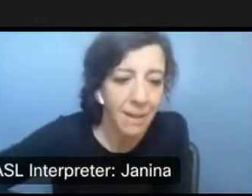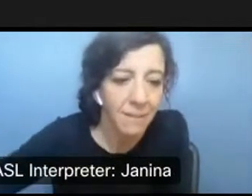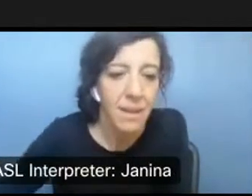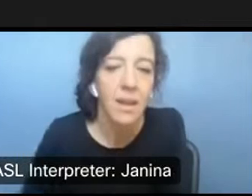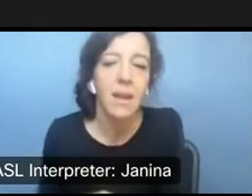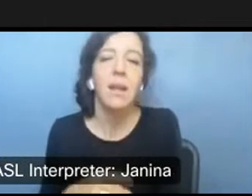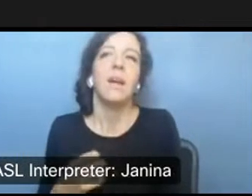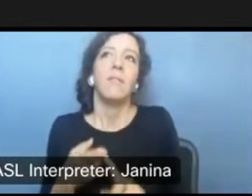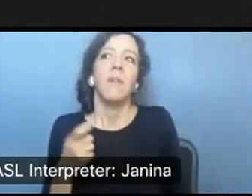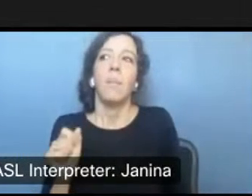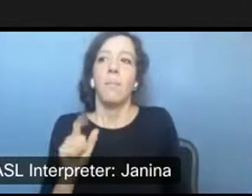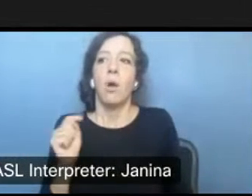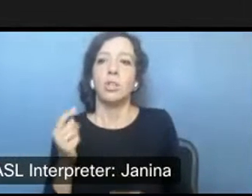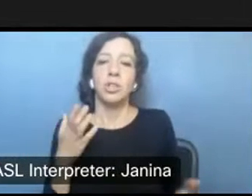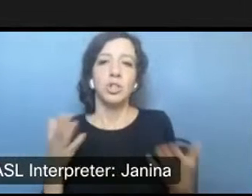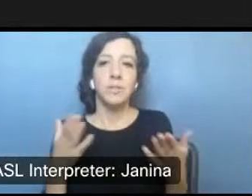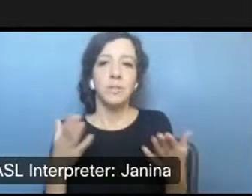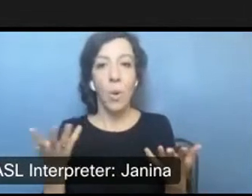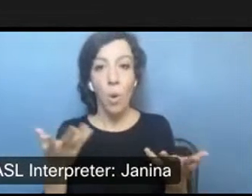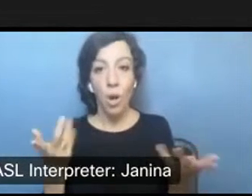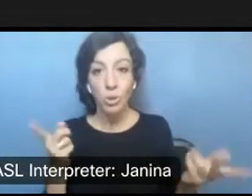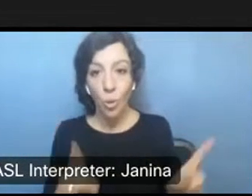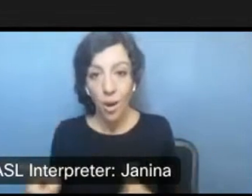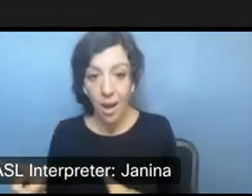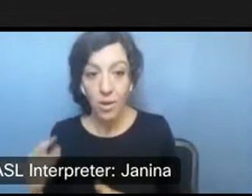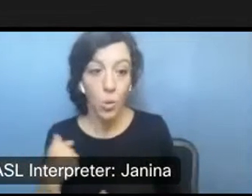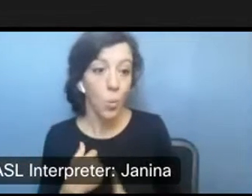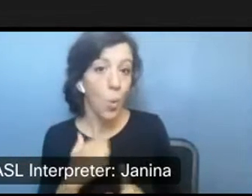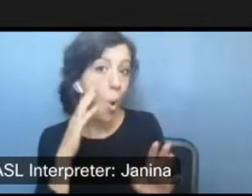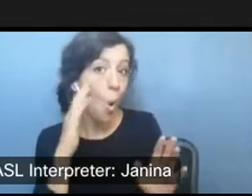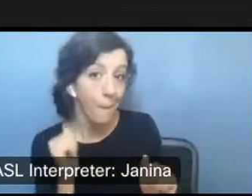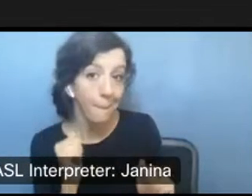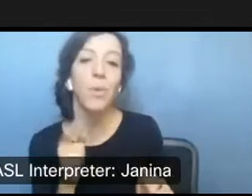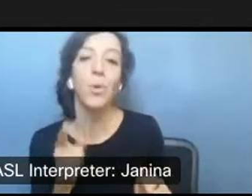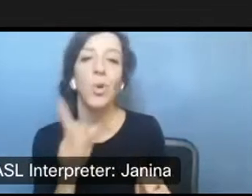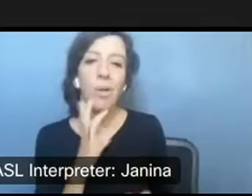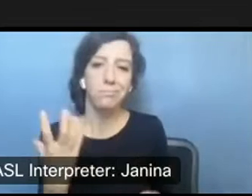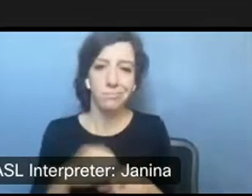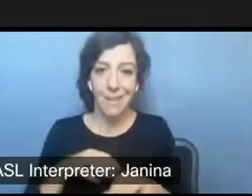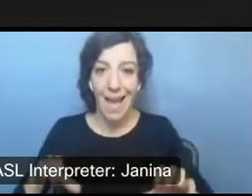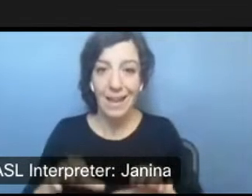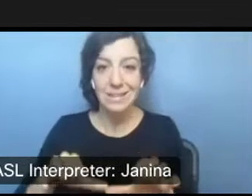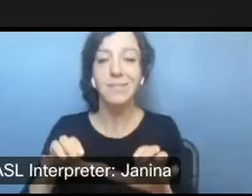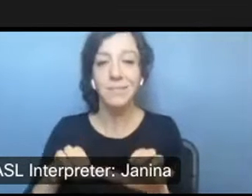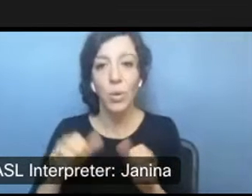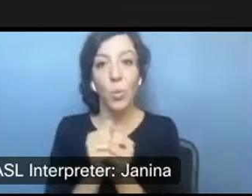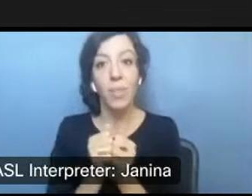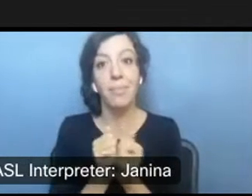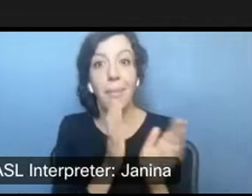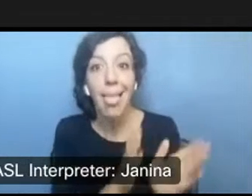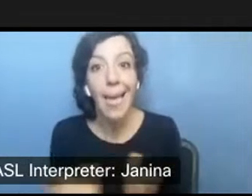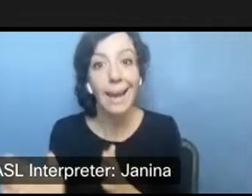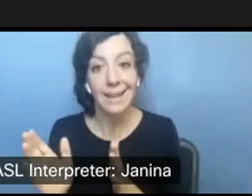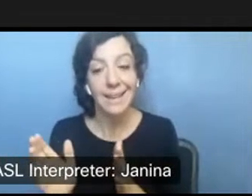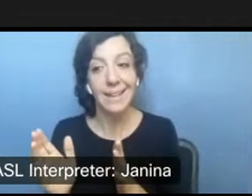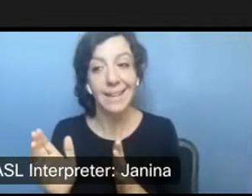alternative services and the things that are going on. We hope that you'll play that active role in the upcoming planning team meeting when it